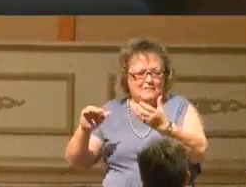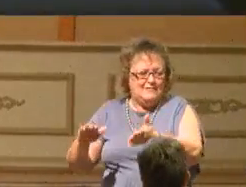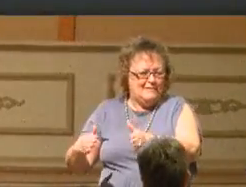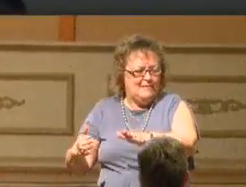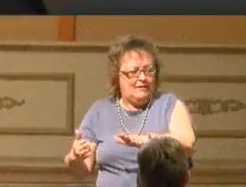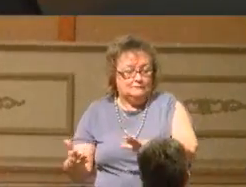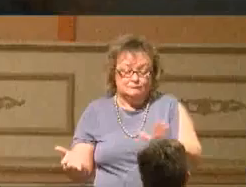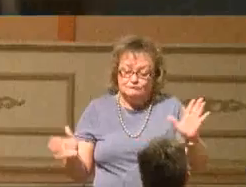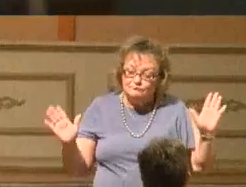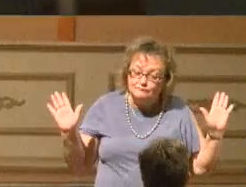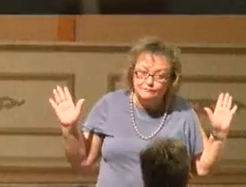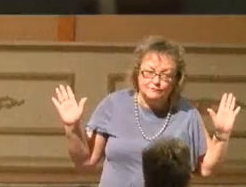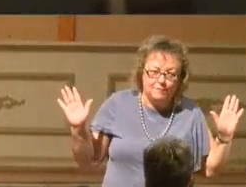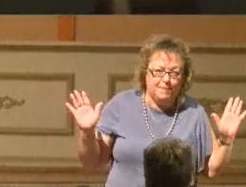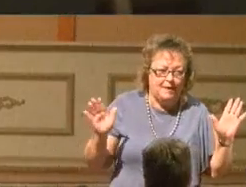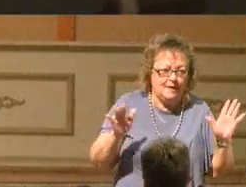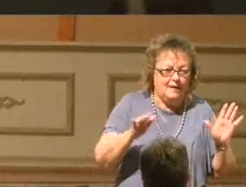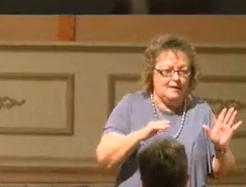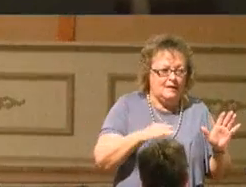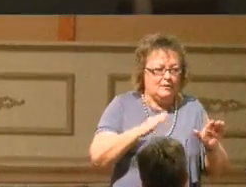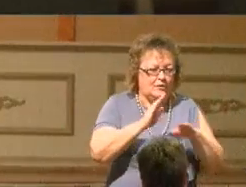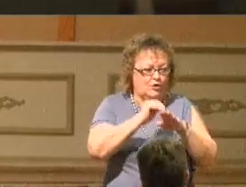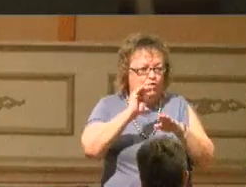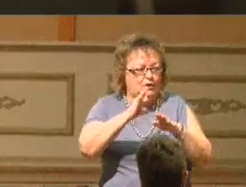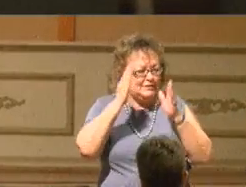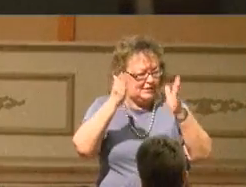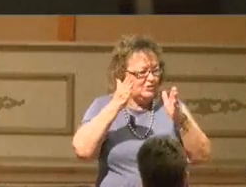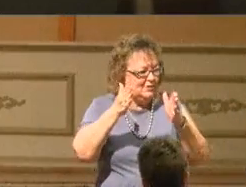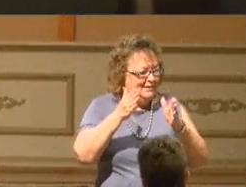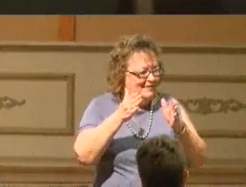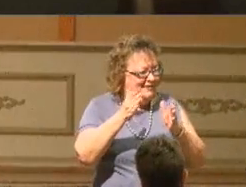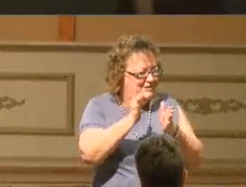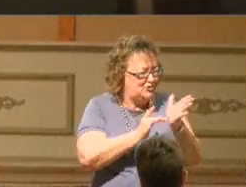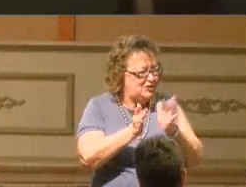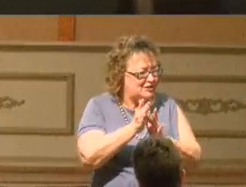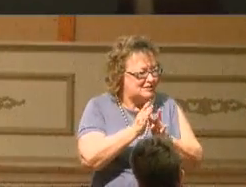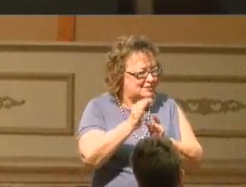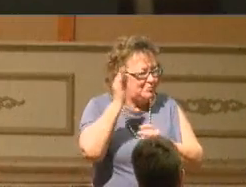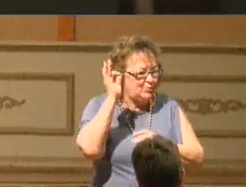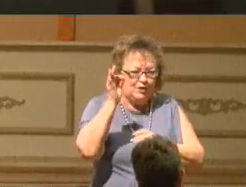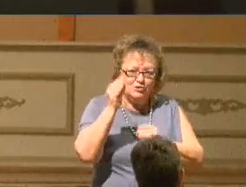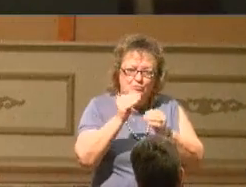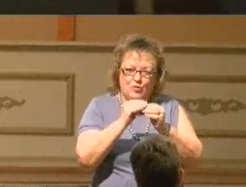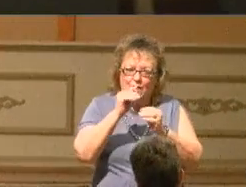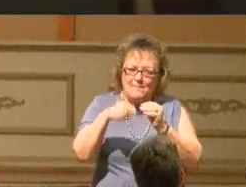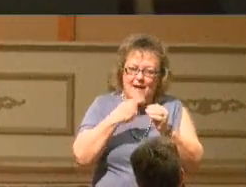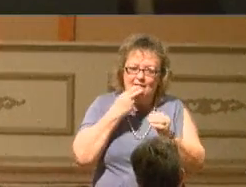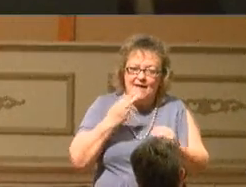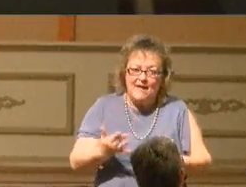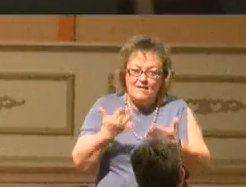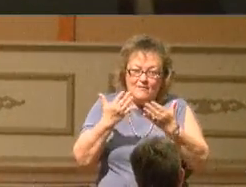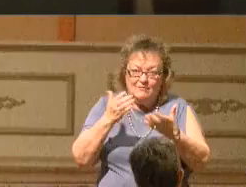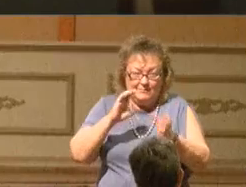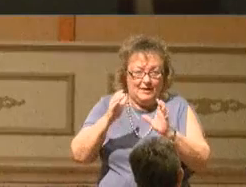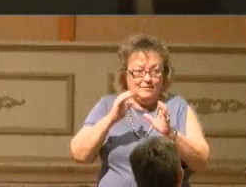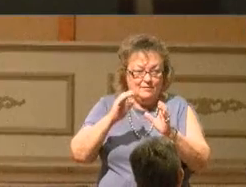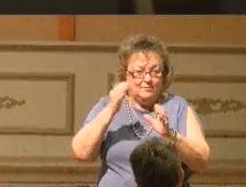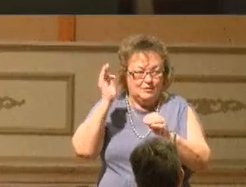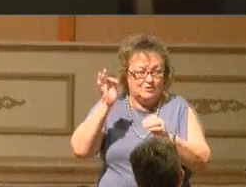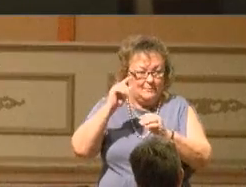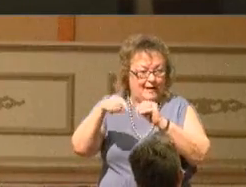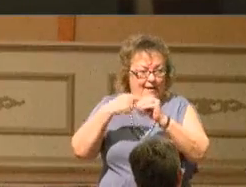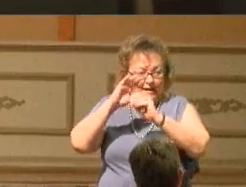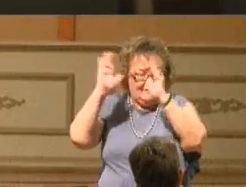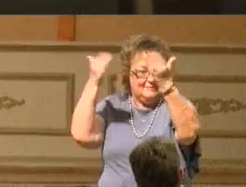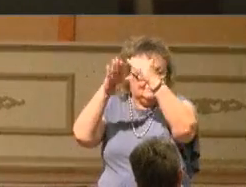Well, I call your attention to something. Jesus did preach more about hell than he did about heaven. He did. You